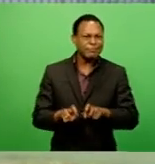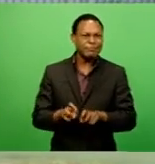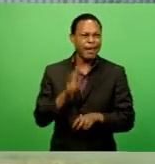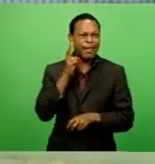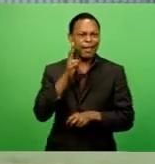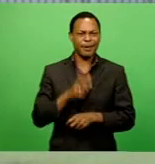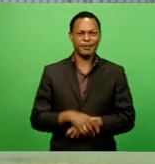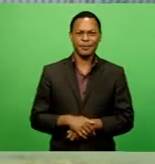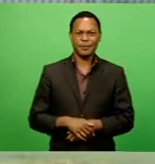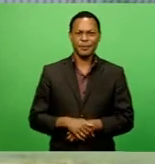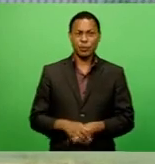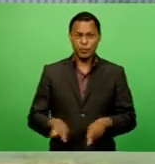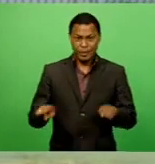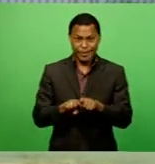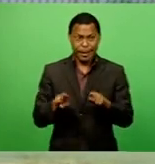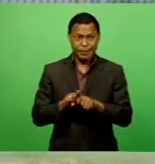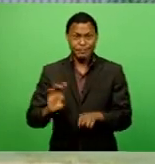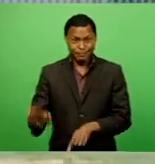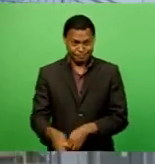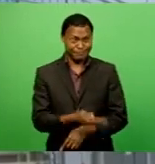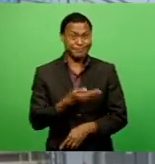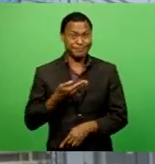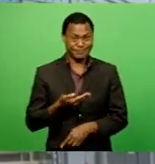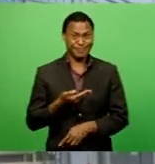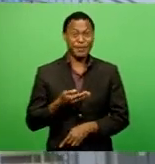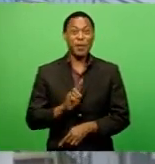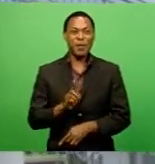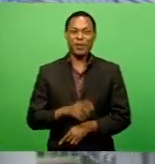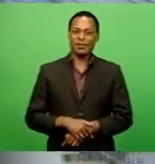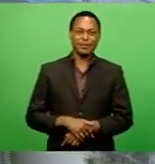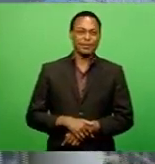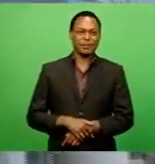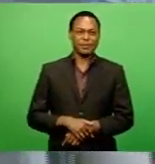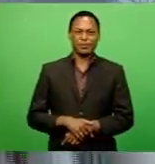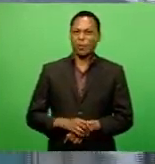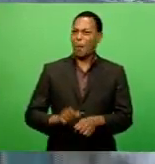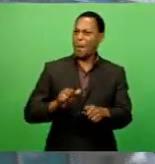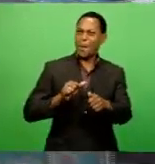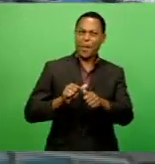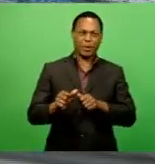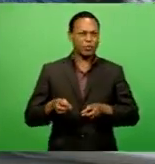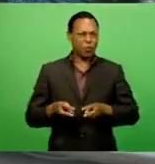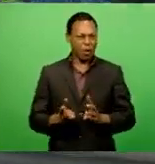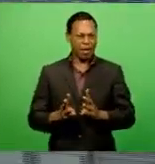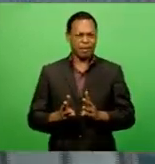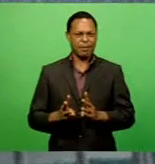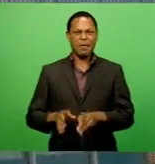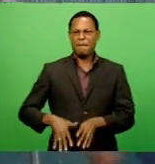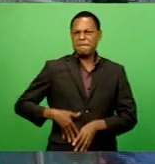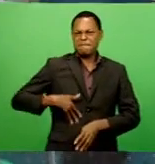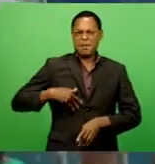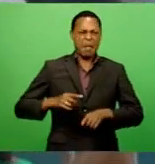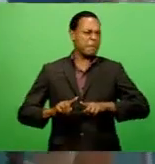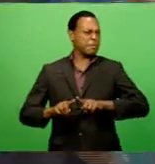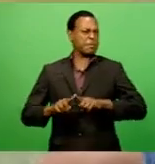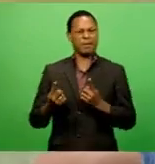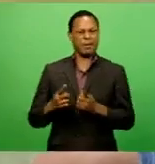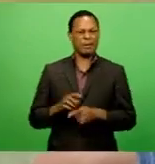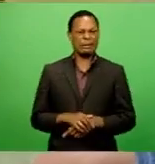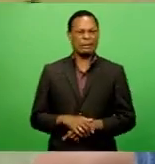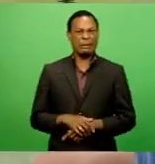like Tambakau Doro, Eugene Volma was also flying today. However, it felt different this time around. Feels a little